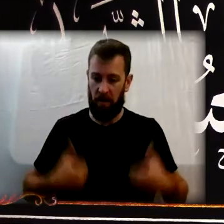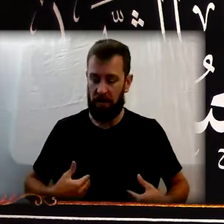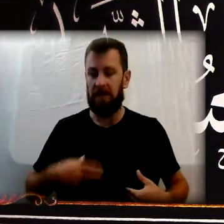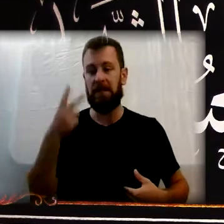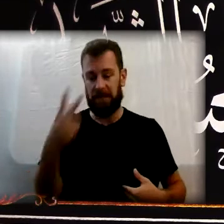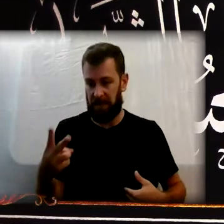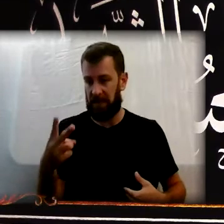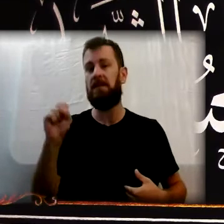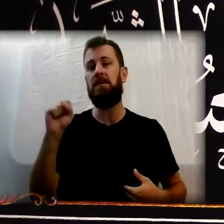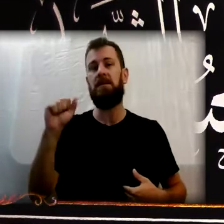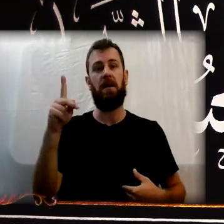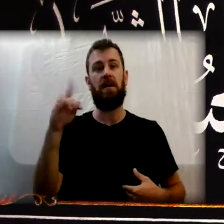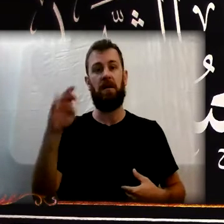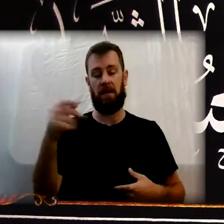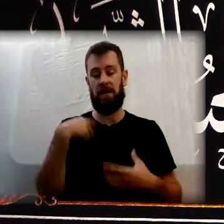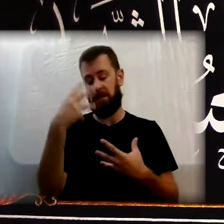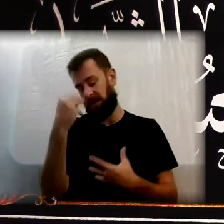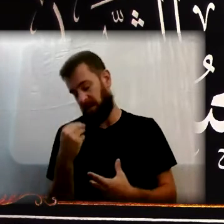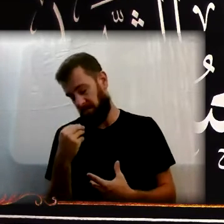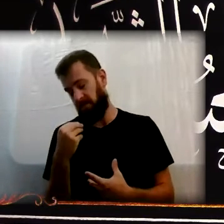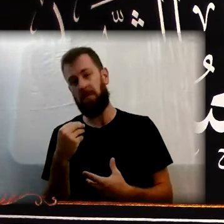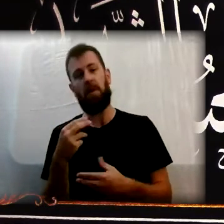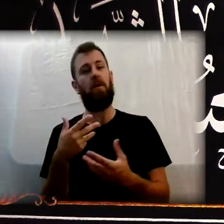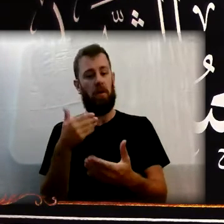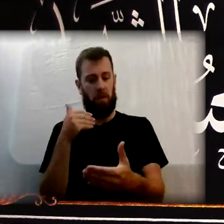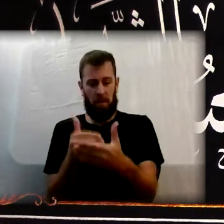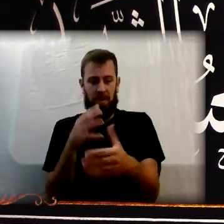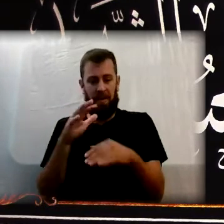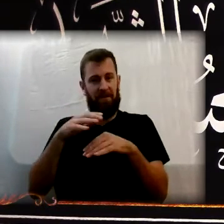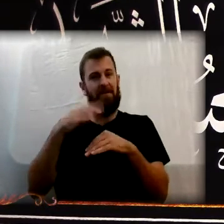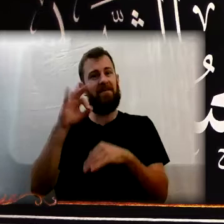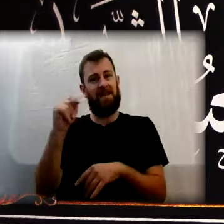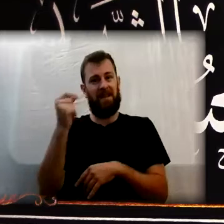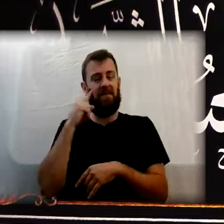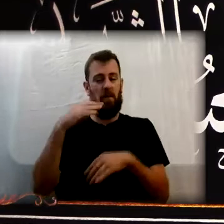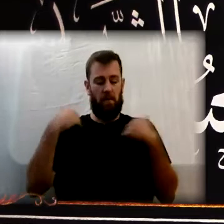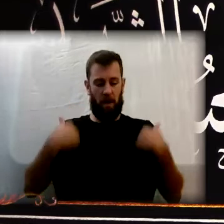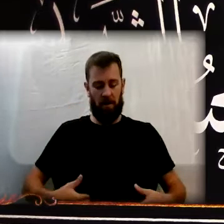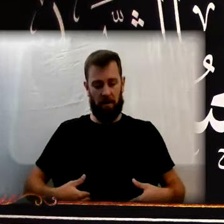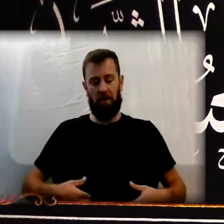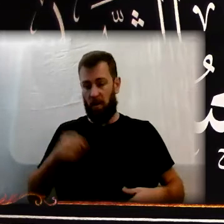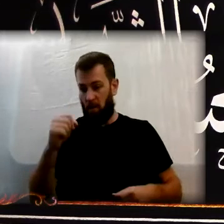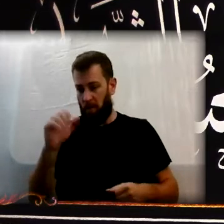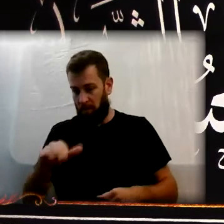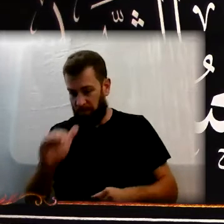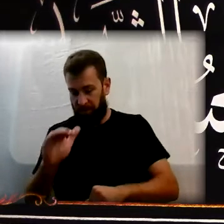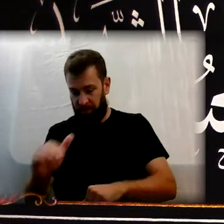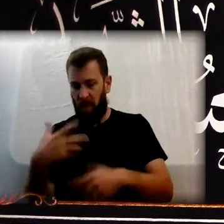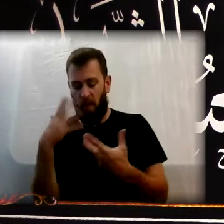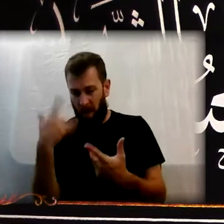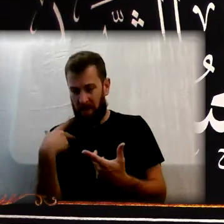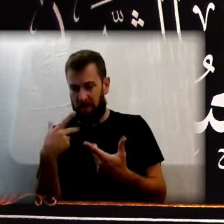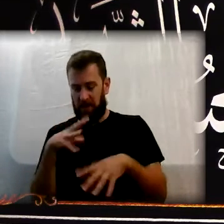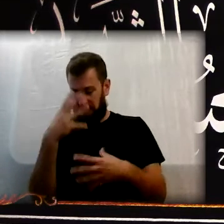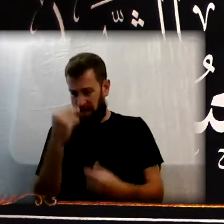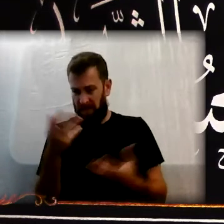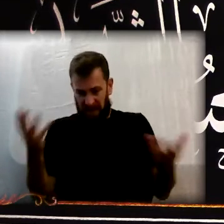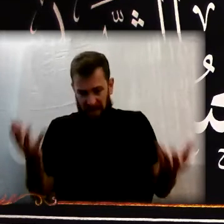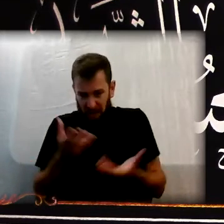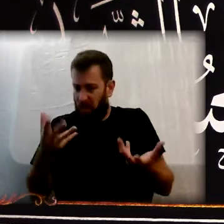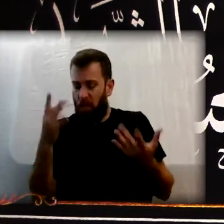Sakina sleeping next to the feet of a body. She wakes her up, "Sakina, why are you